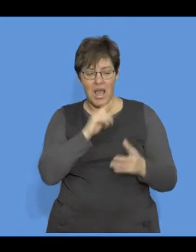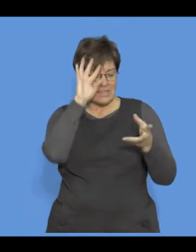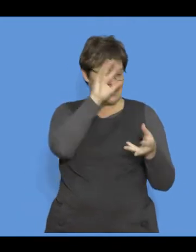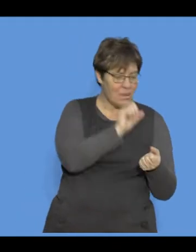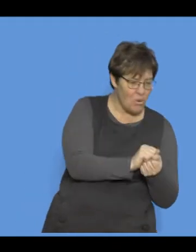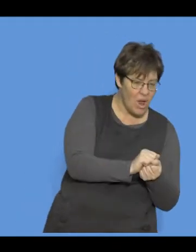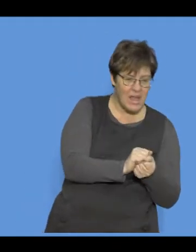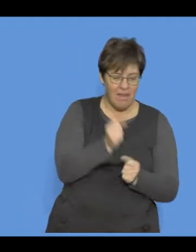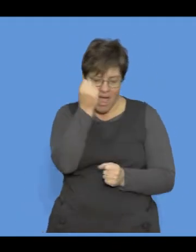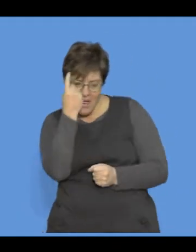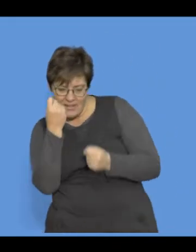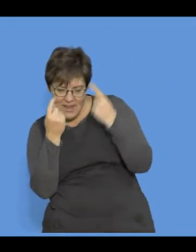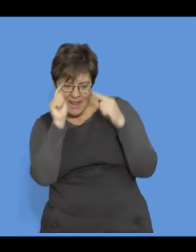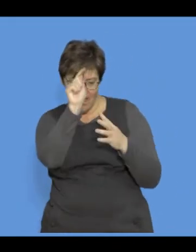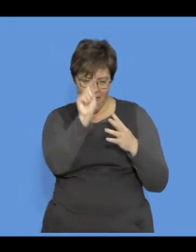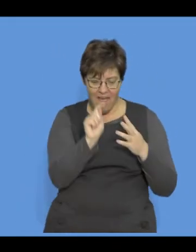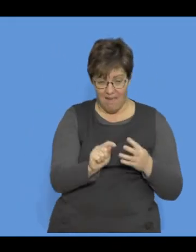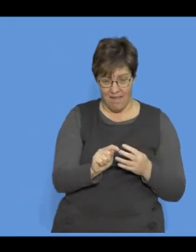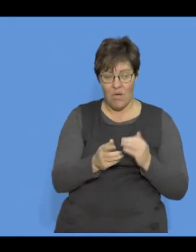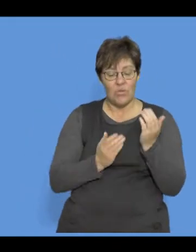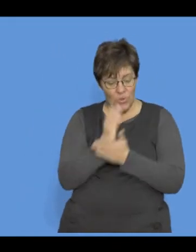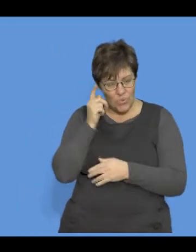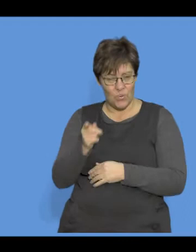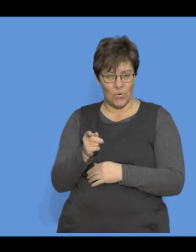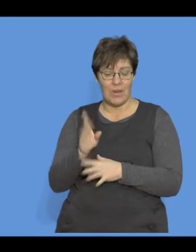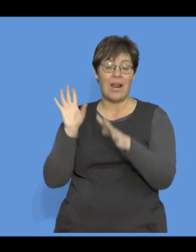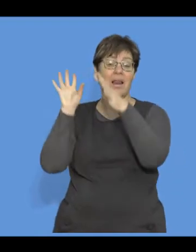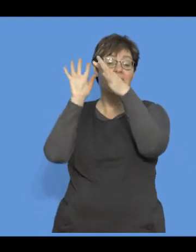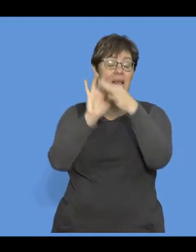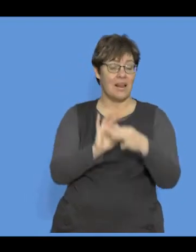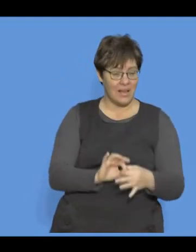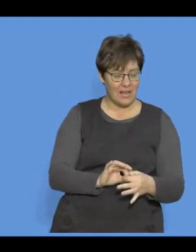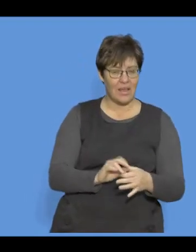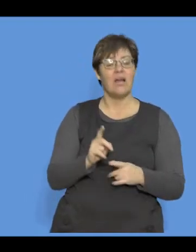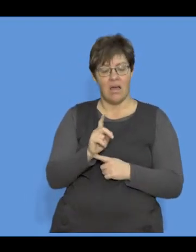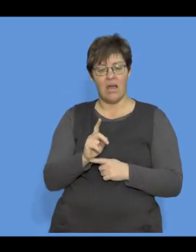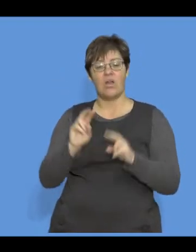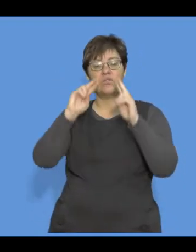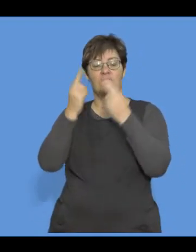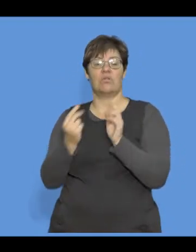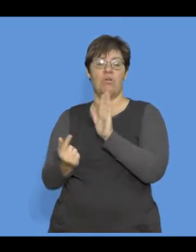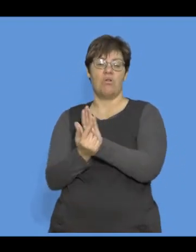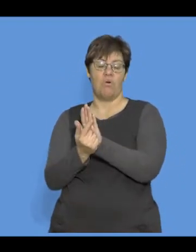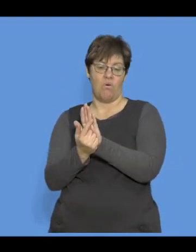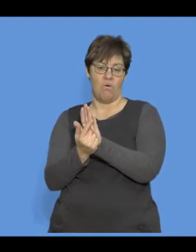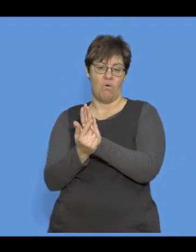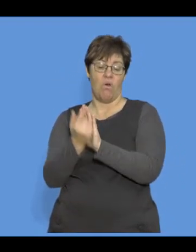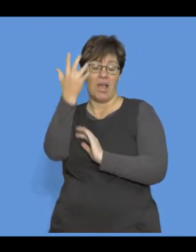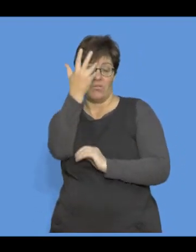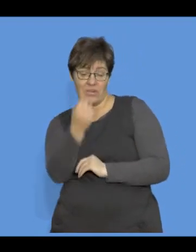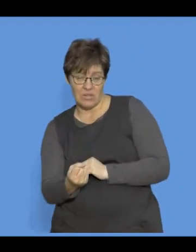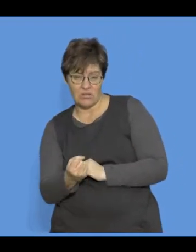things together and also link together. There is the universal law of gravitation, and we've got the